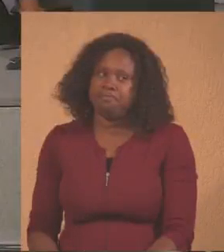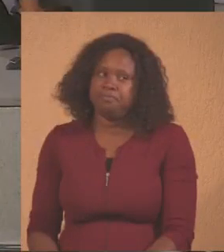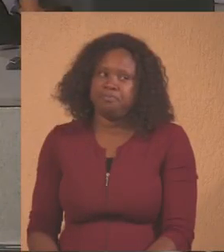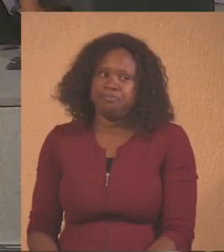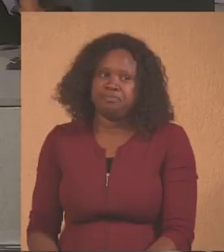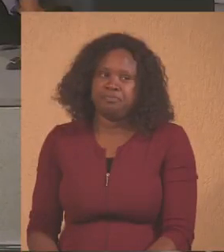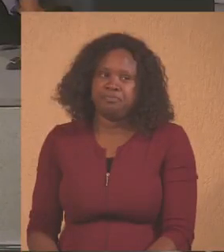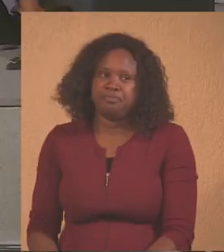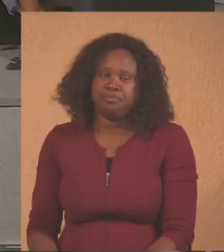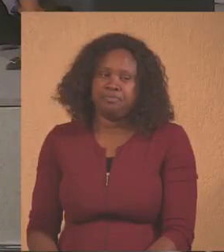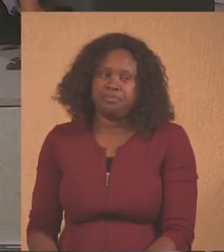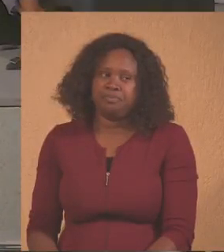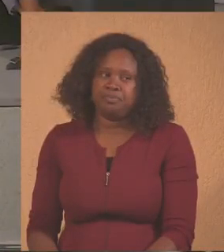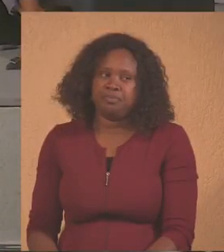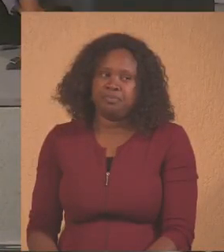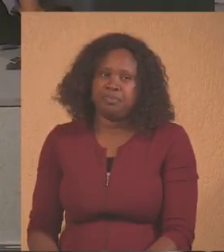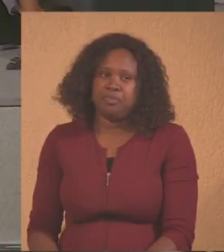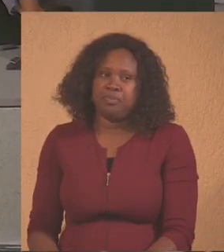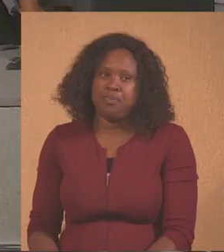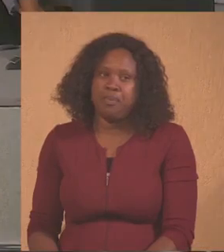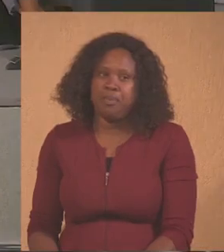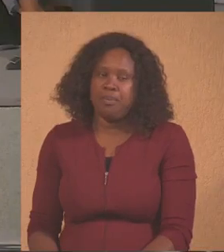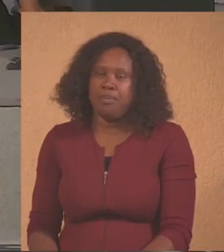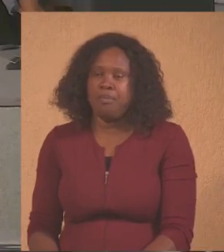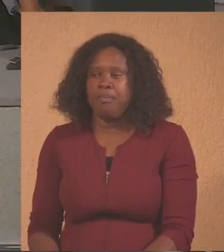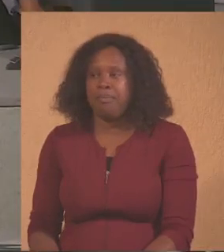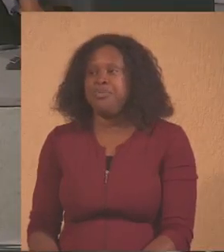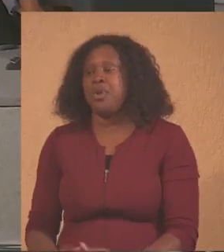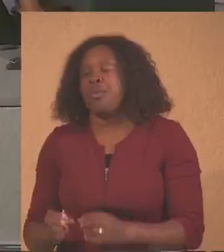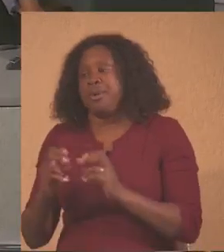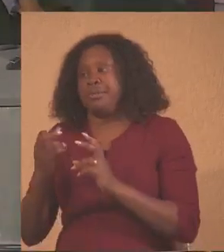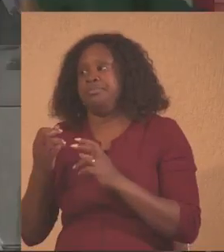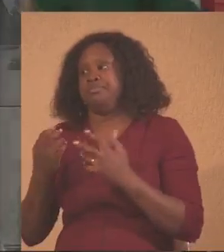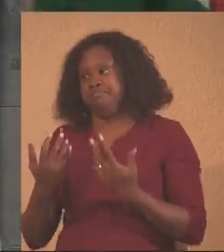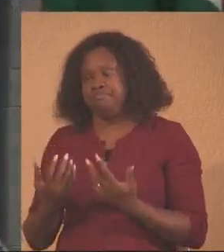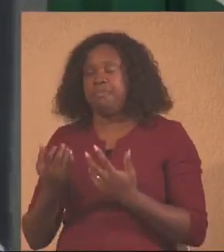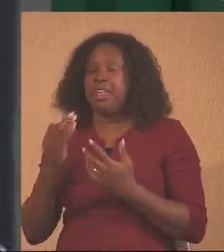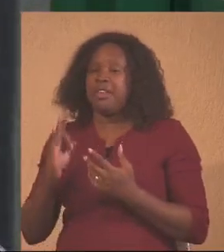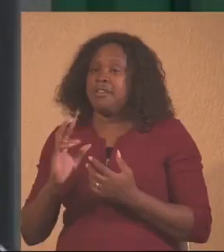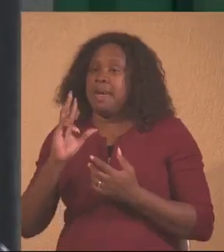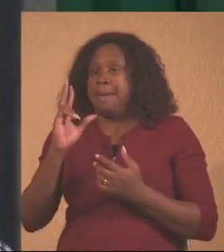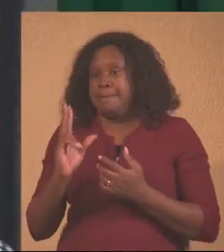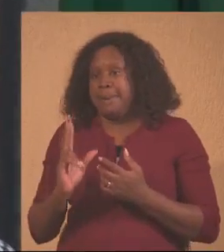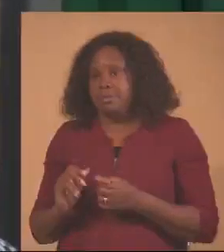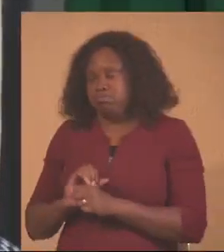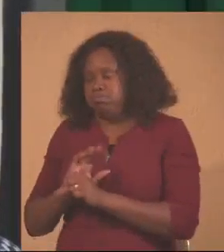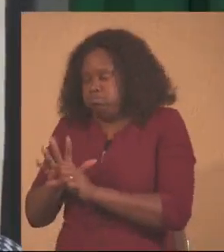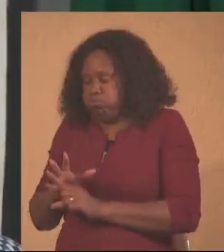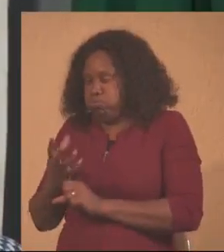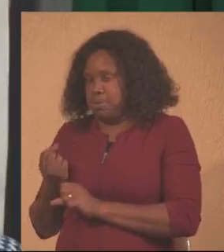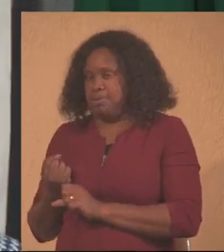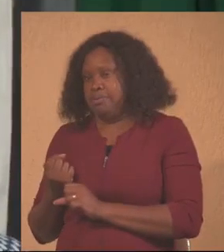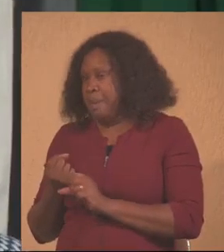Yes, once a case has been confirmed, it is like a natural procedure that